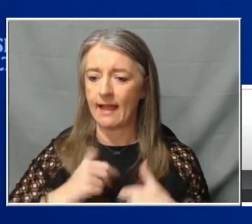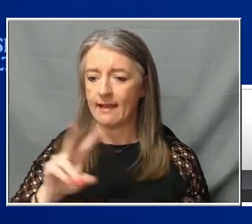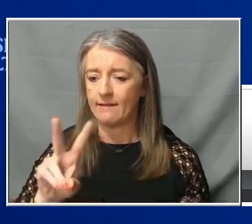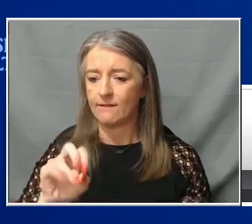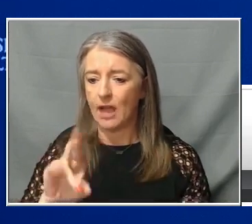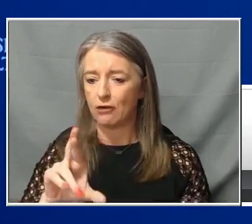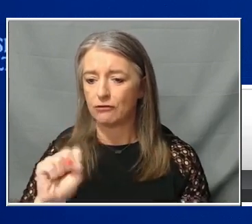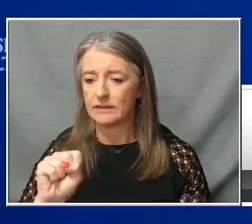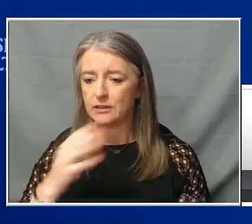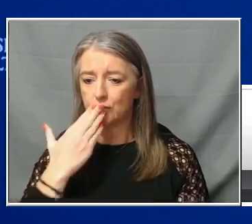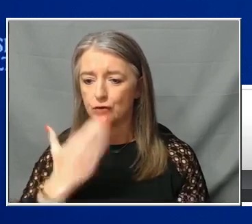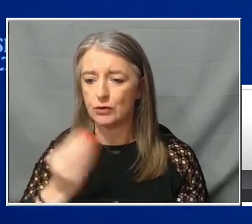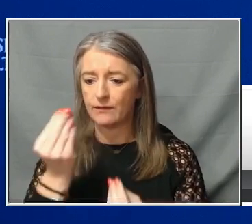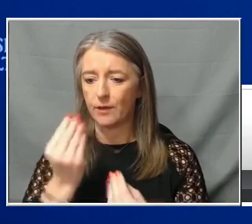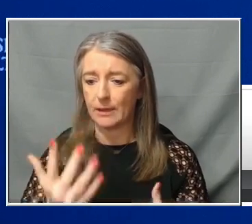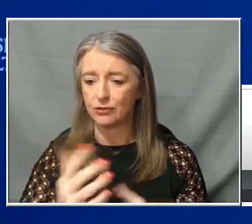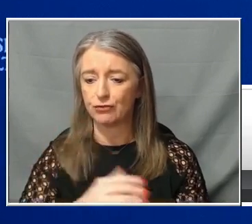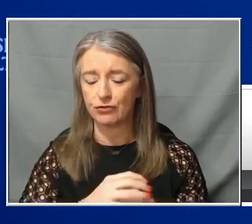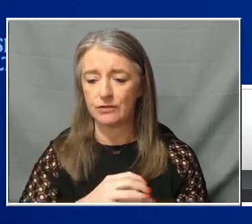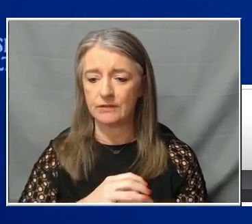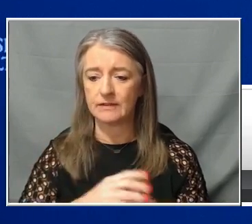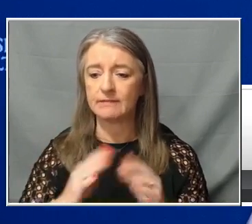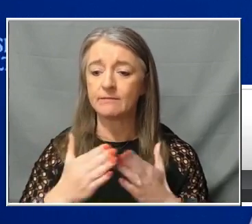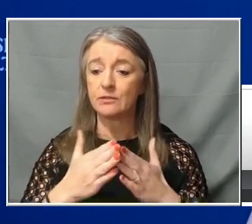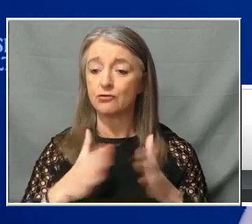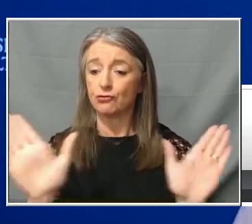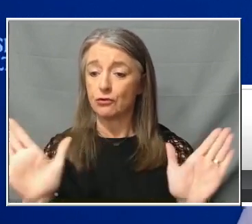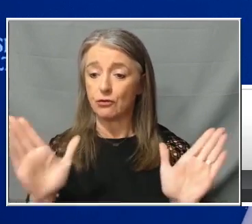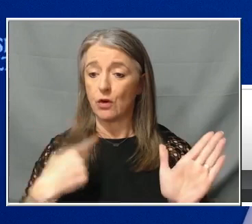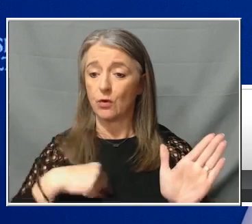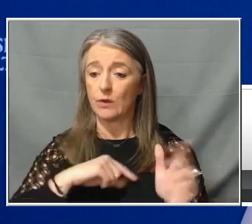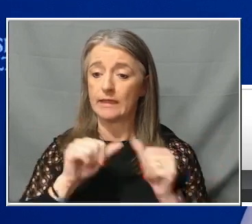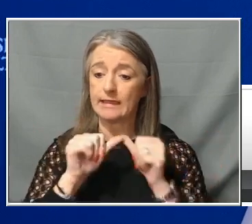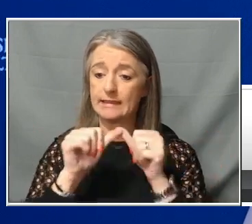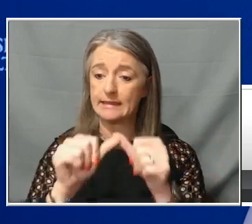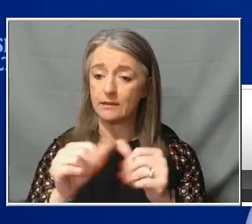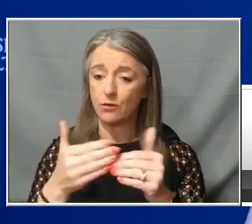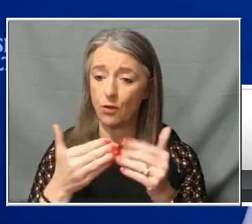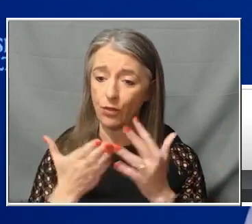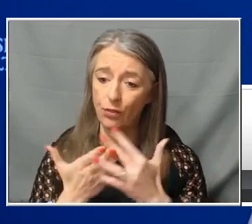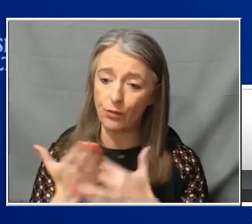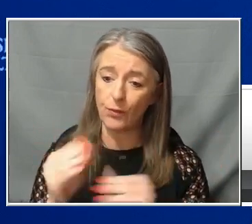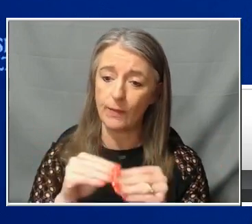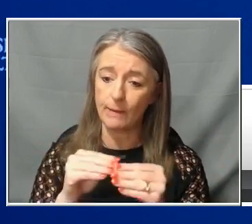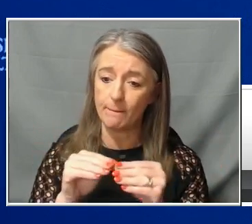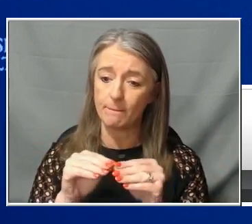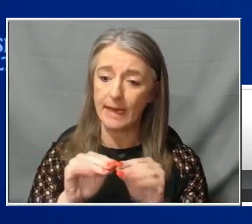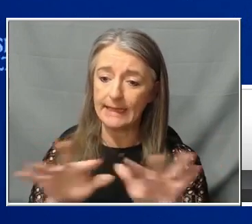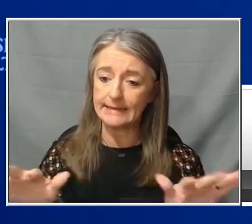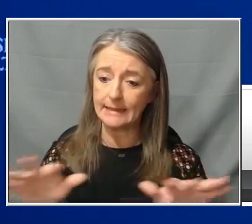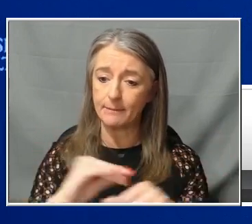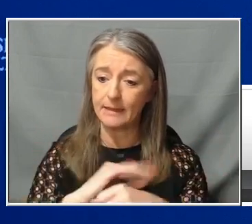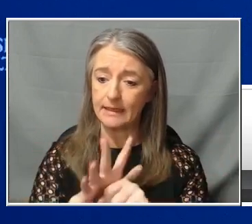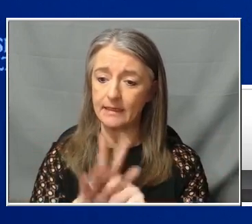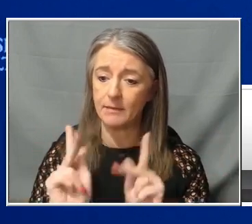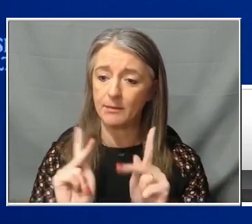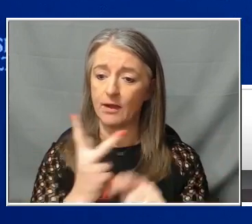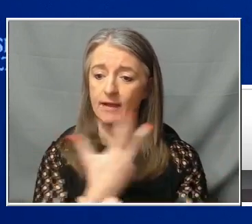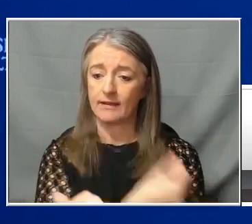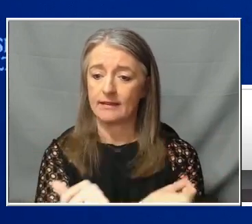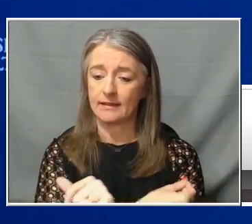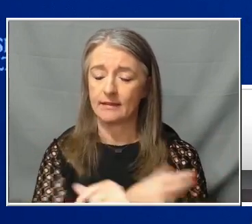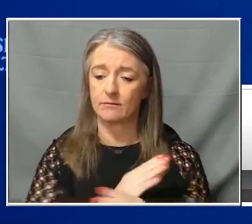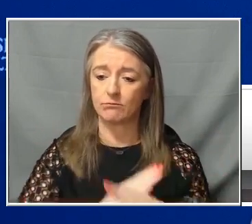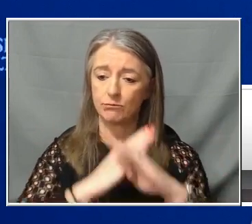information. In general, as we continue to move through this pandemic, where people are having vaccine-induced immunity, but